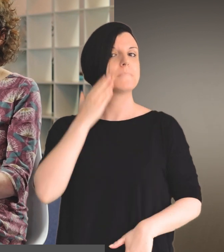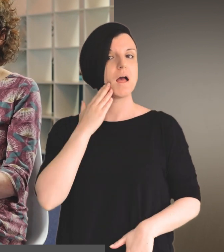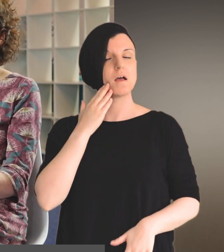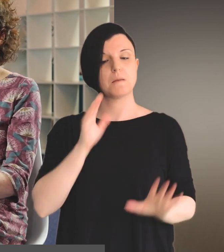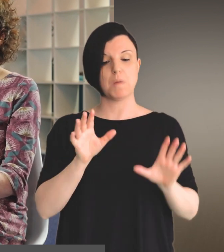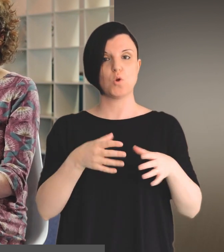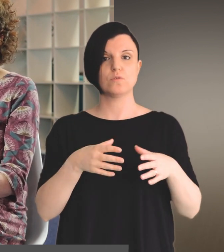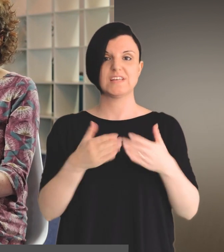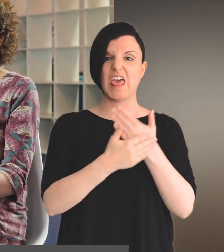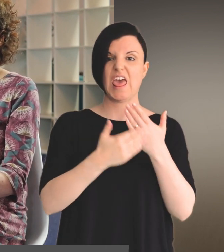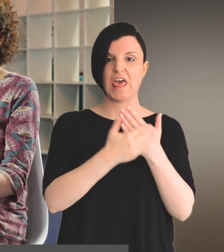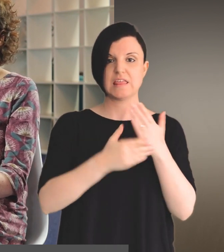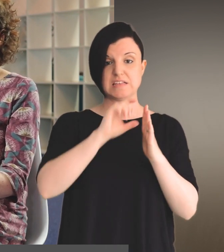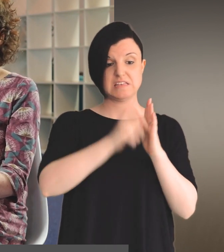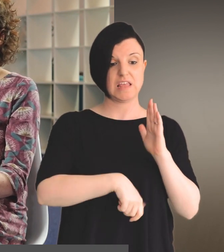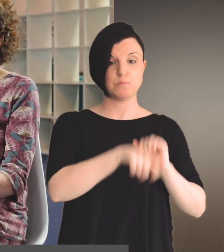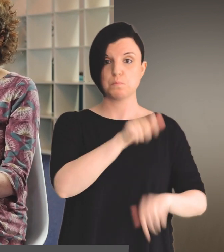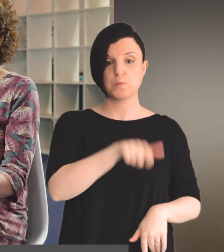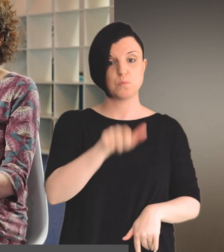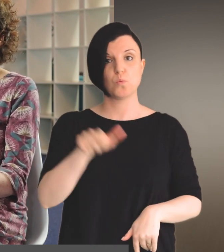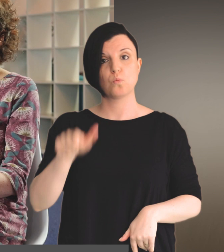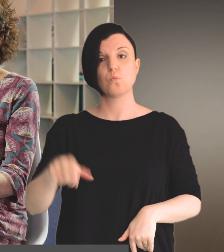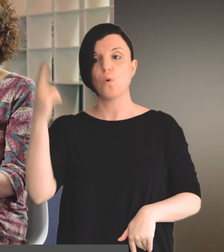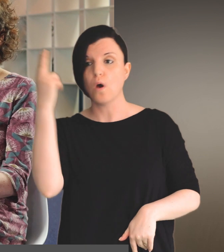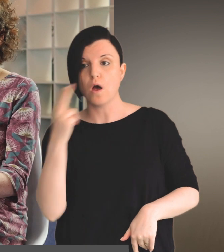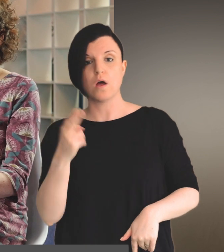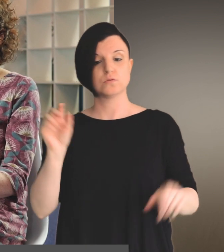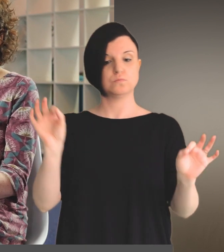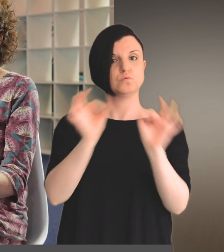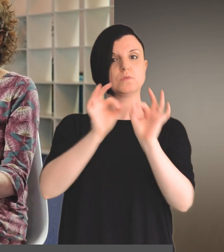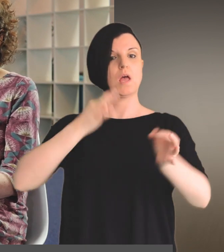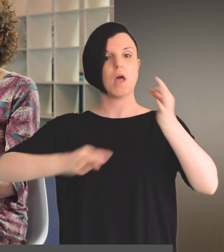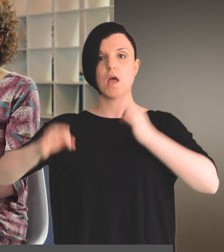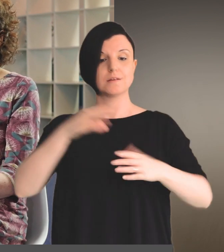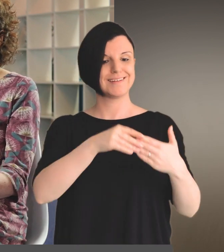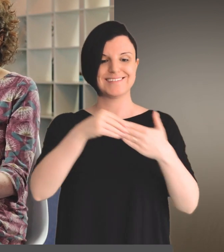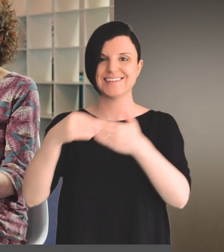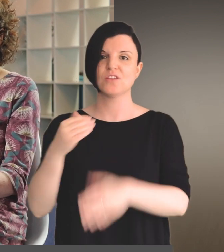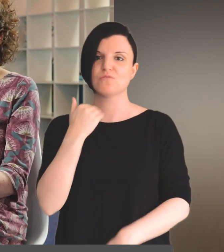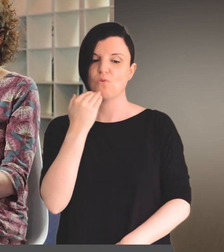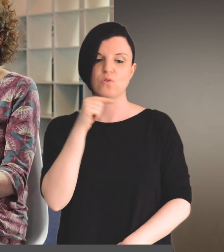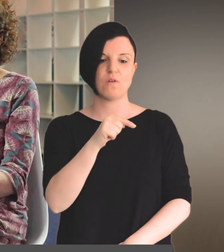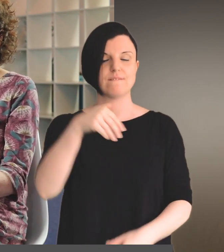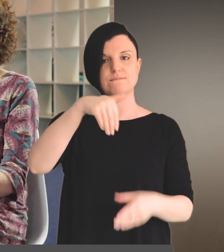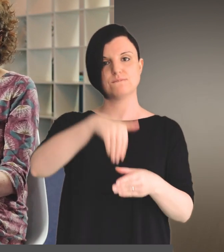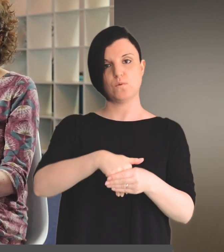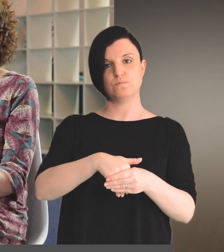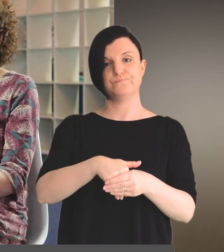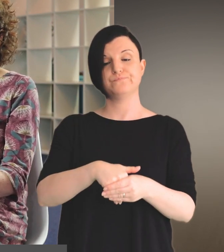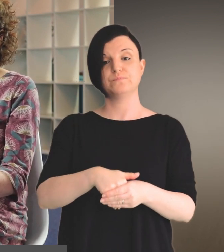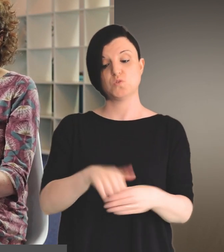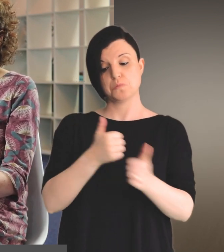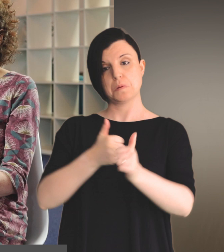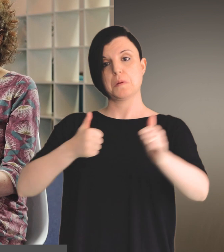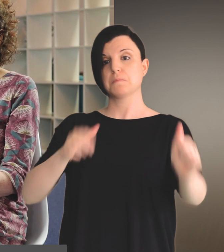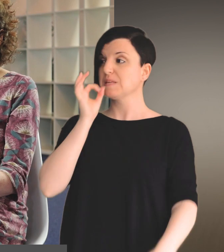Ethnic and disabled artists are underrepresented in leadership in the arts sector. So they created this fund for organisations to be able to pitch, to